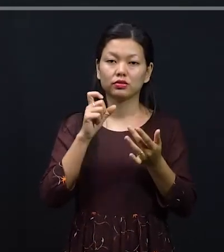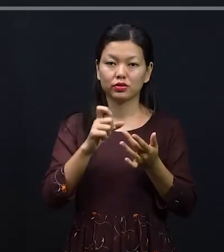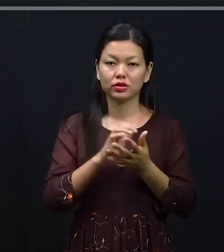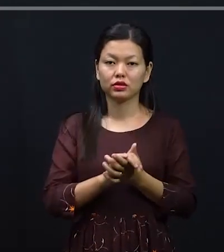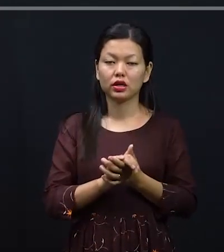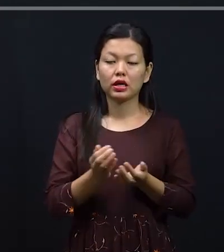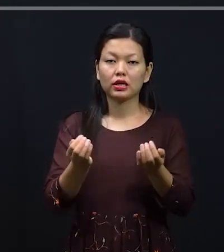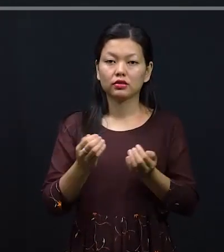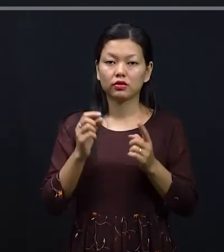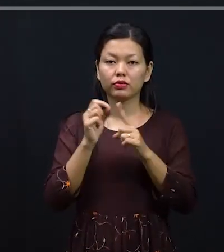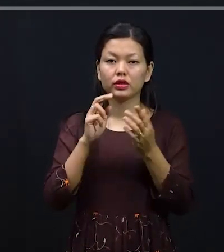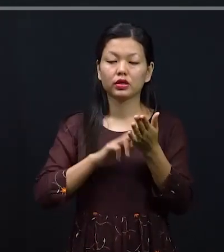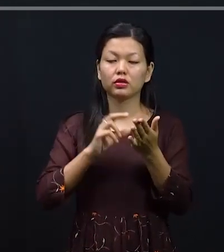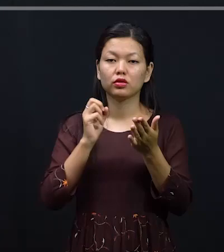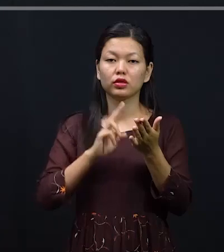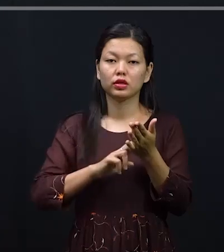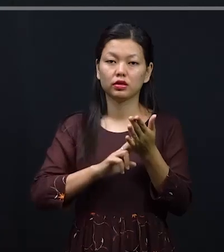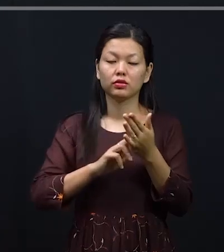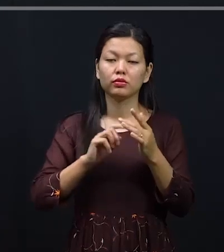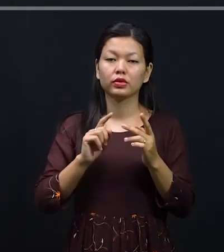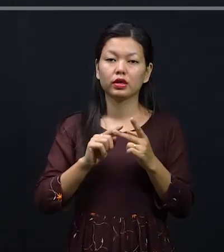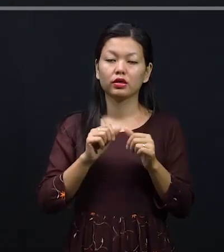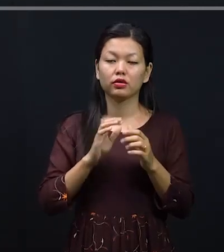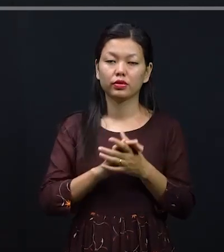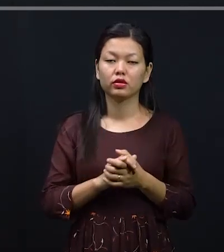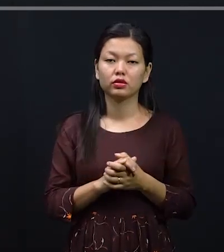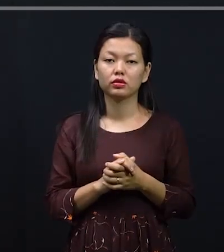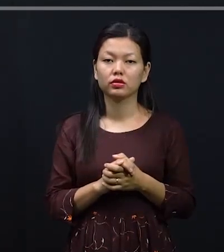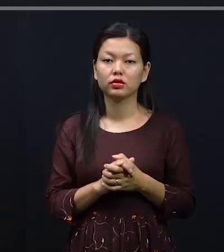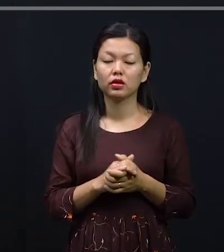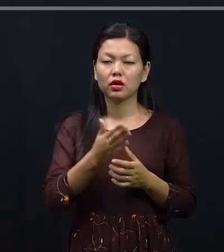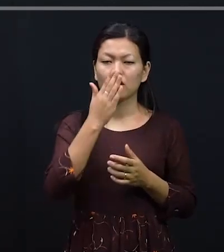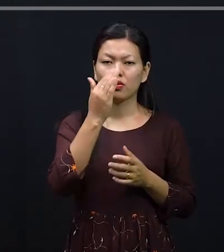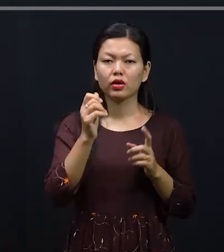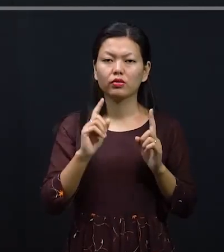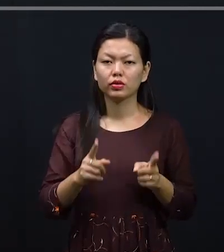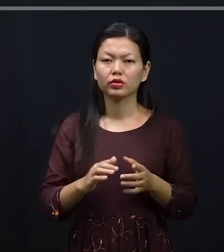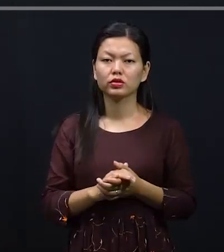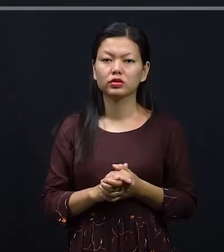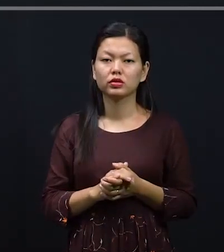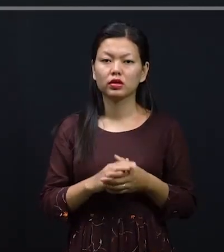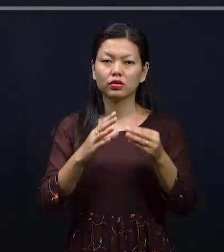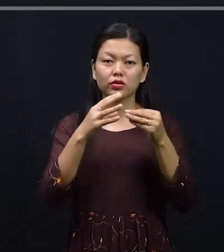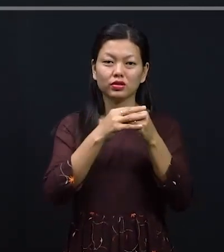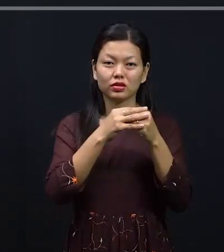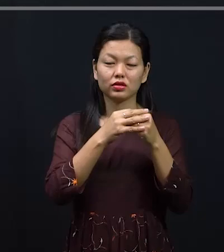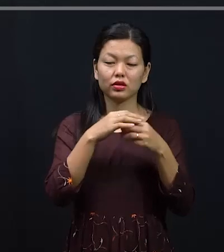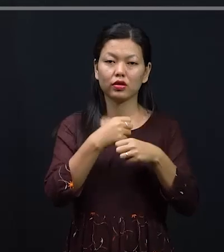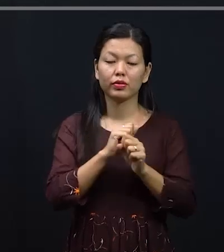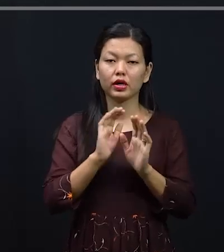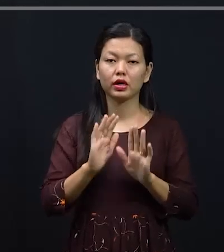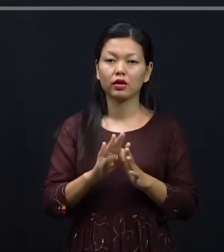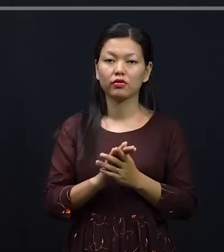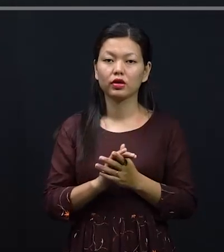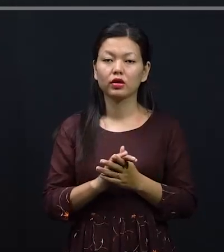the WBC. While the R strain, when it is cultured in a culture medium, it does not produce